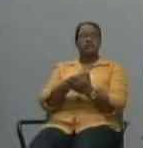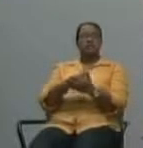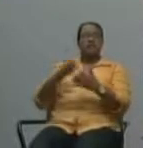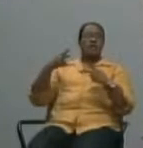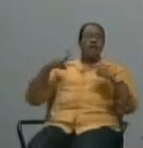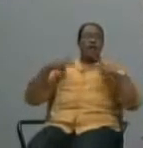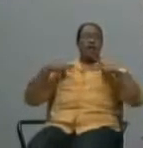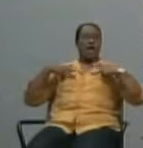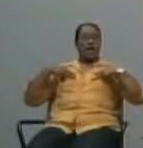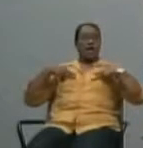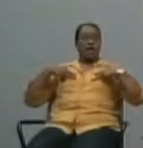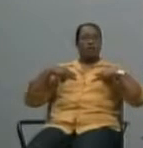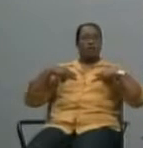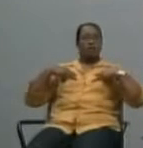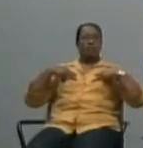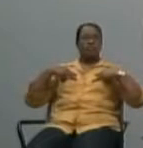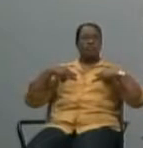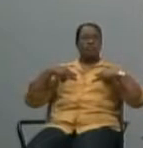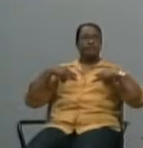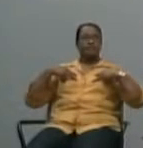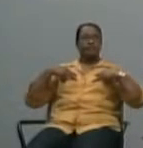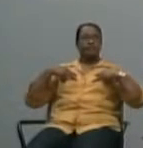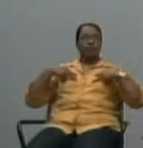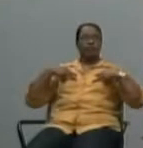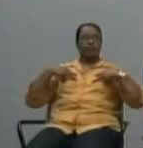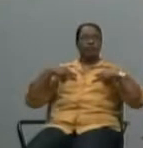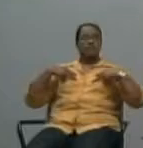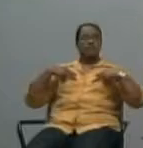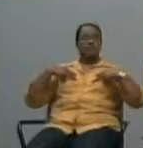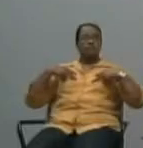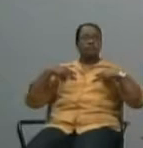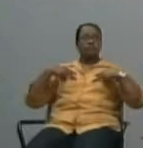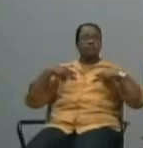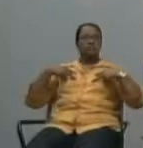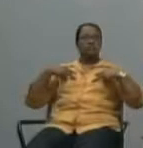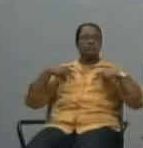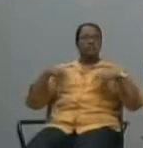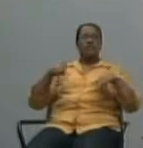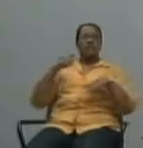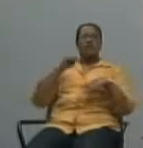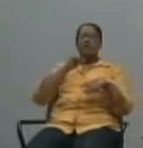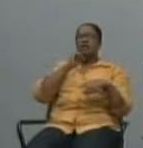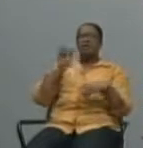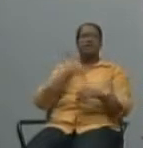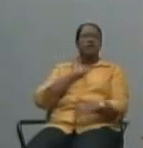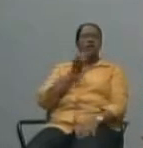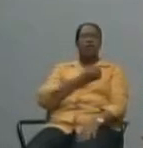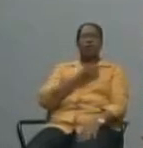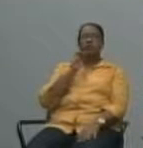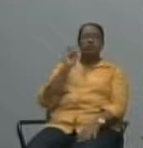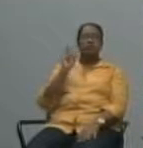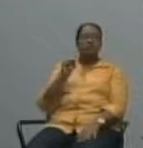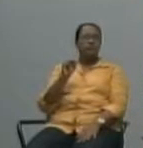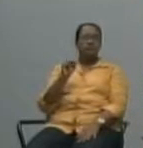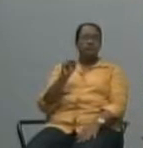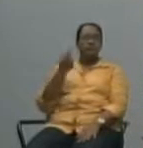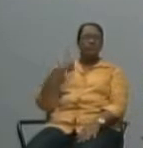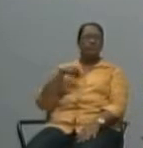administrators. Administration means it doesn't belong to us. We are just, we are administrators,